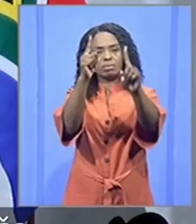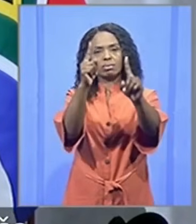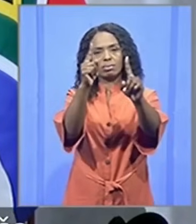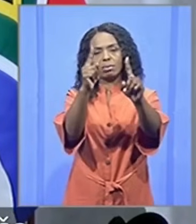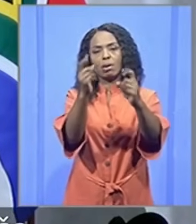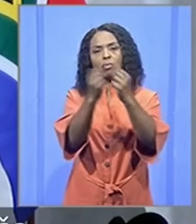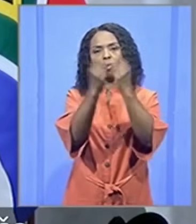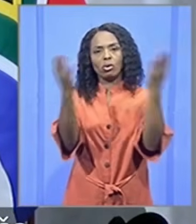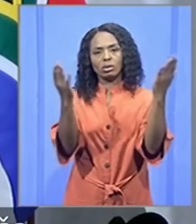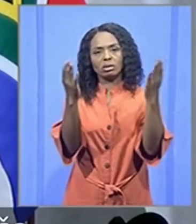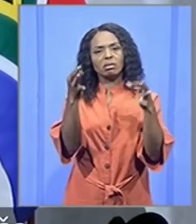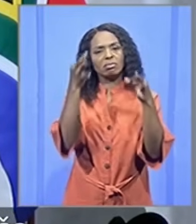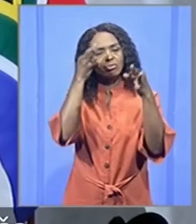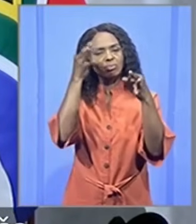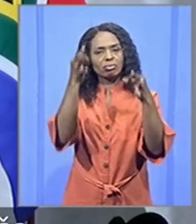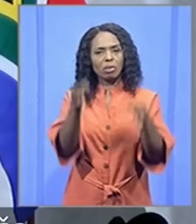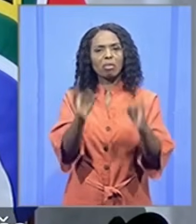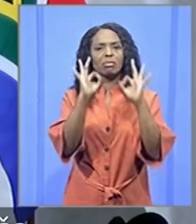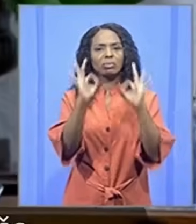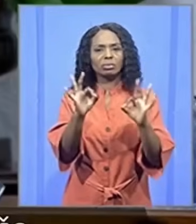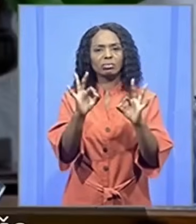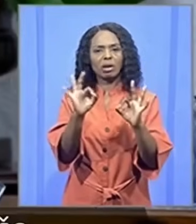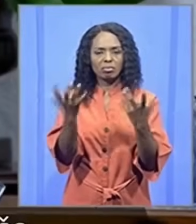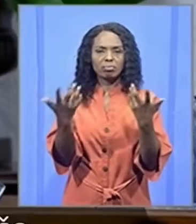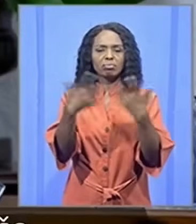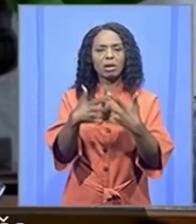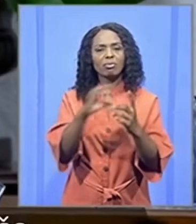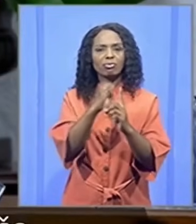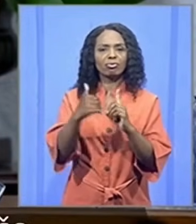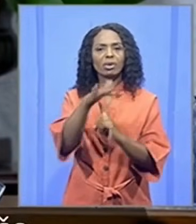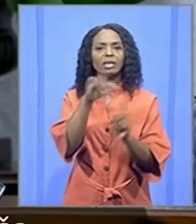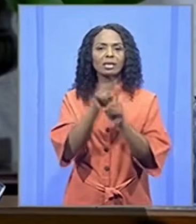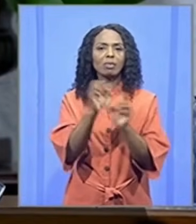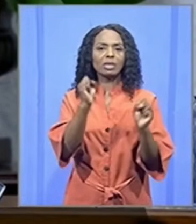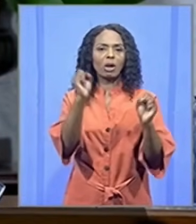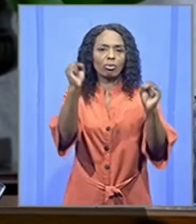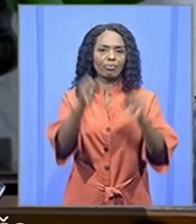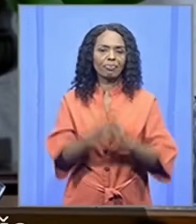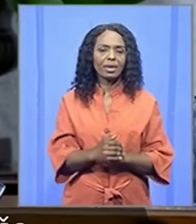for negotiation and dialogue. South Africa has become a leading